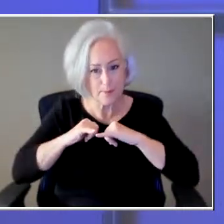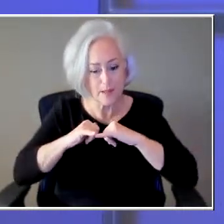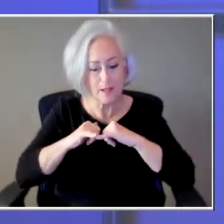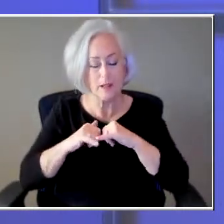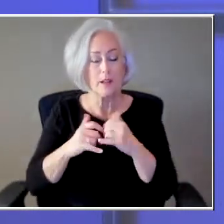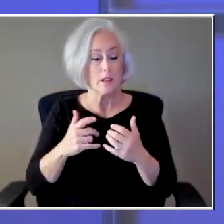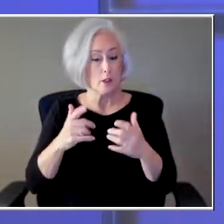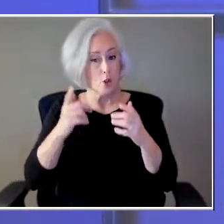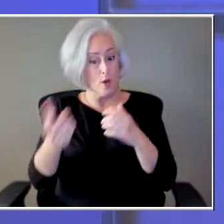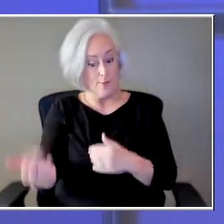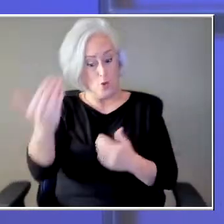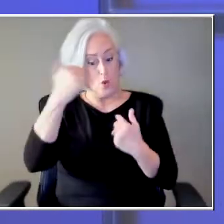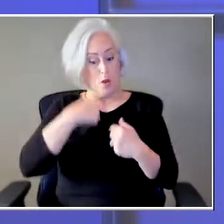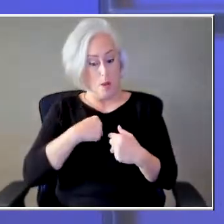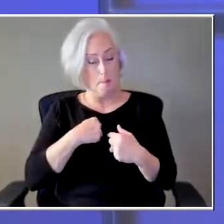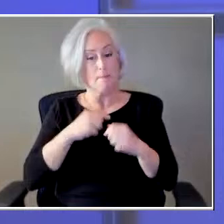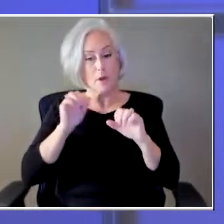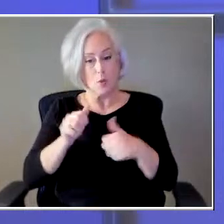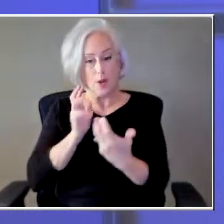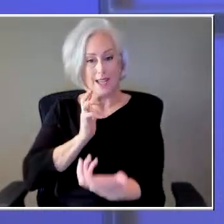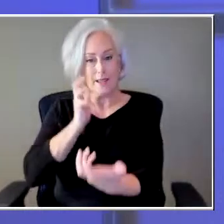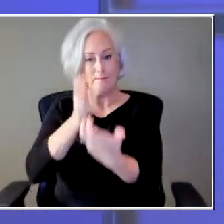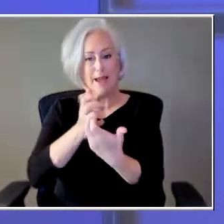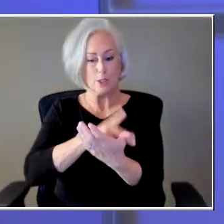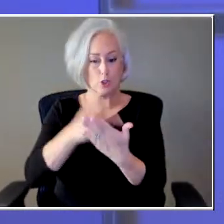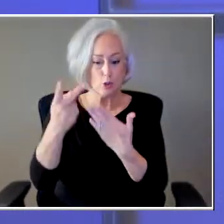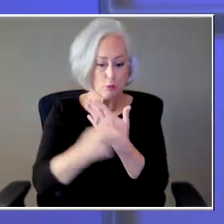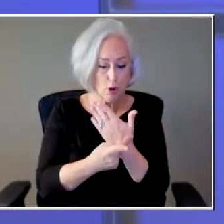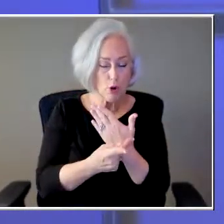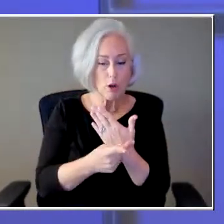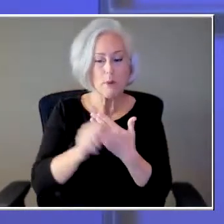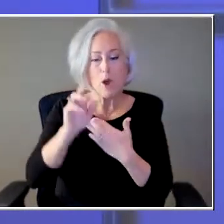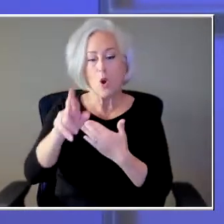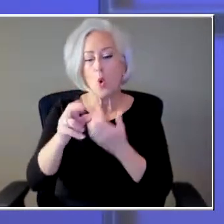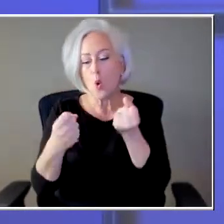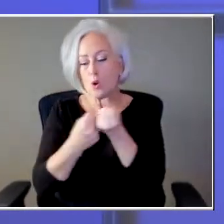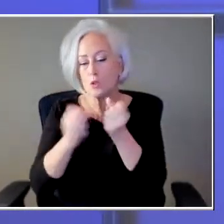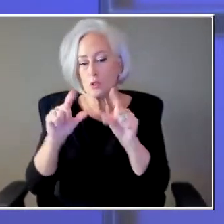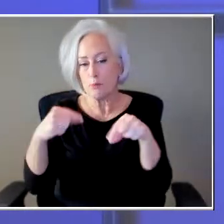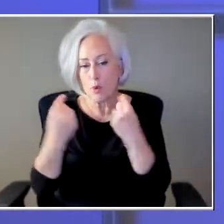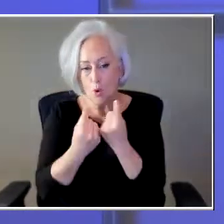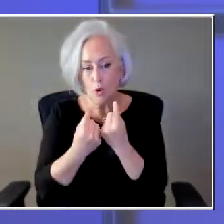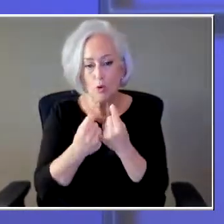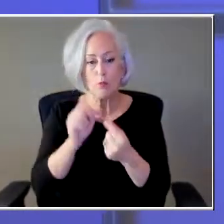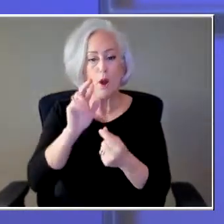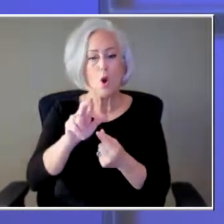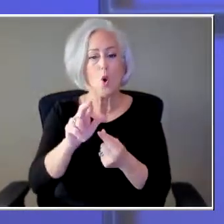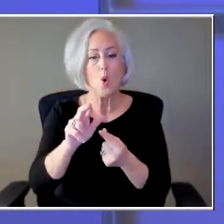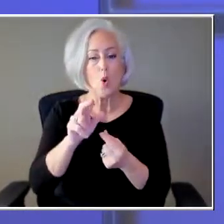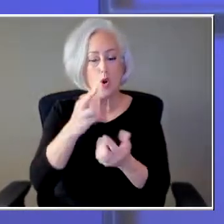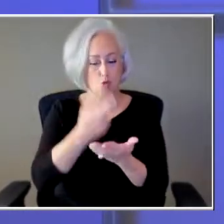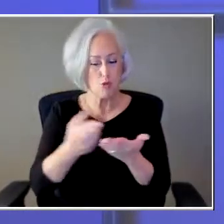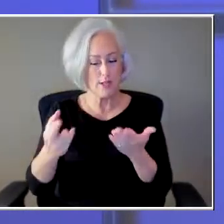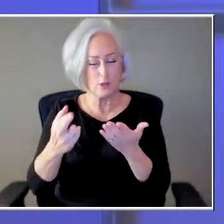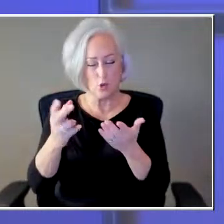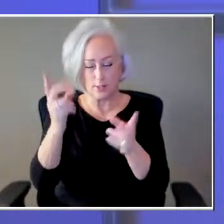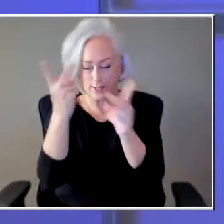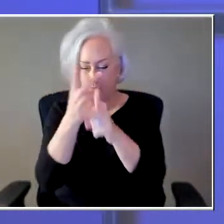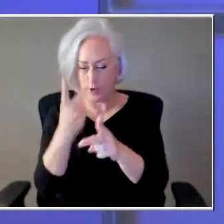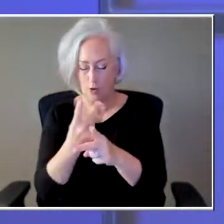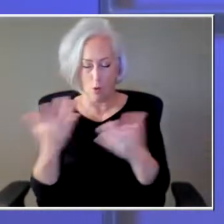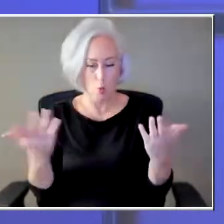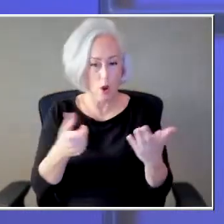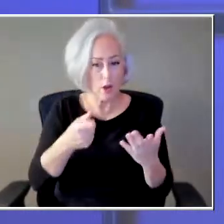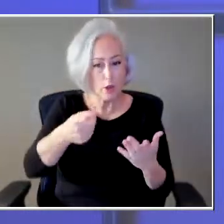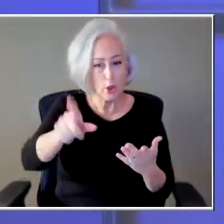a diagnosis-specific support group, or just really tailoring those resources to fit, your needs. So,